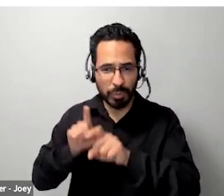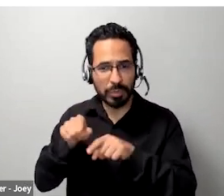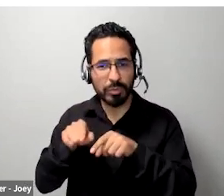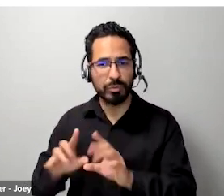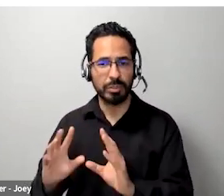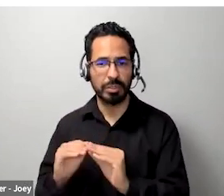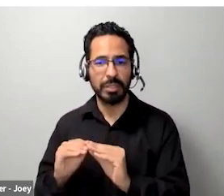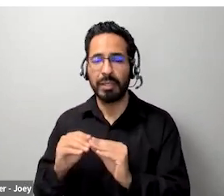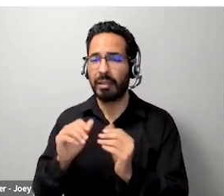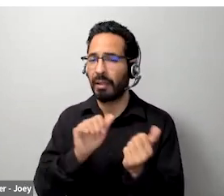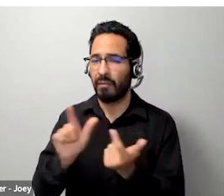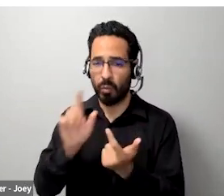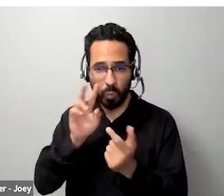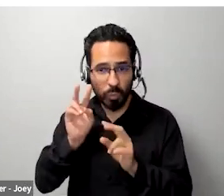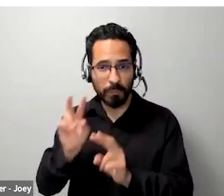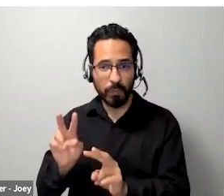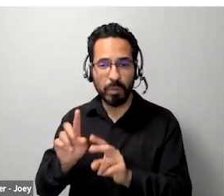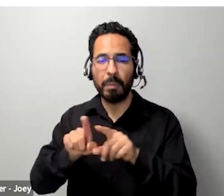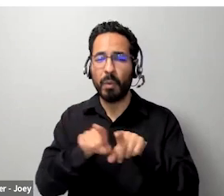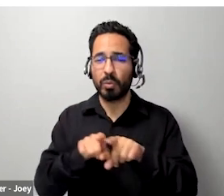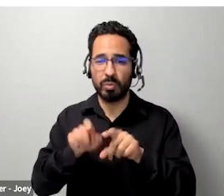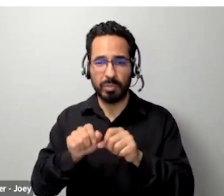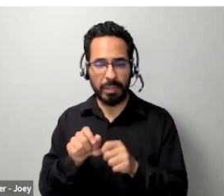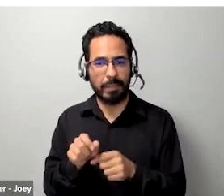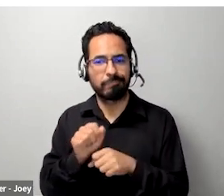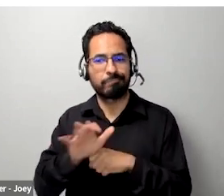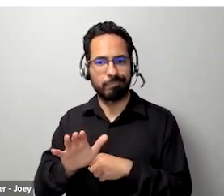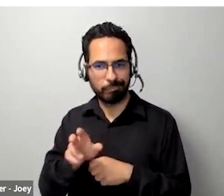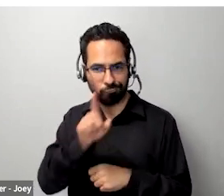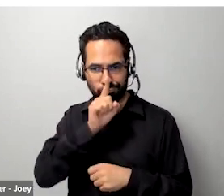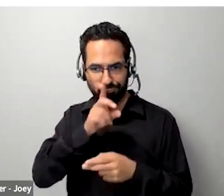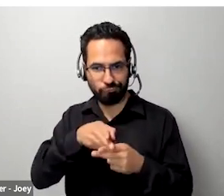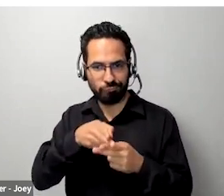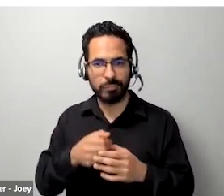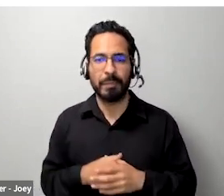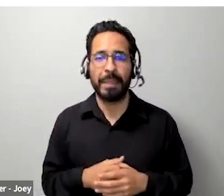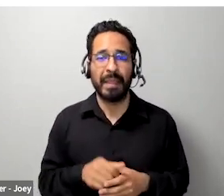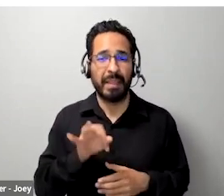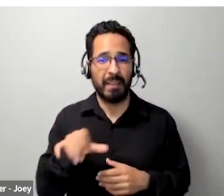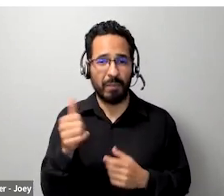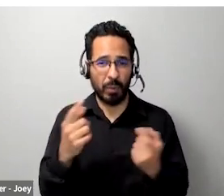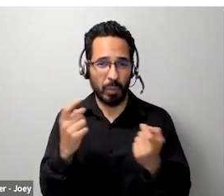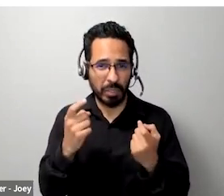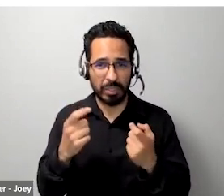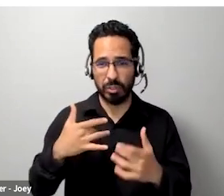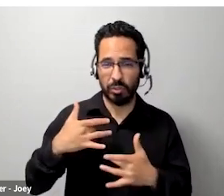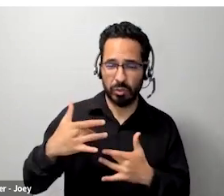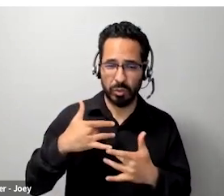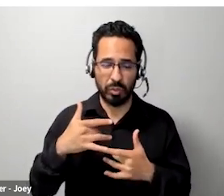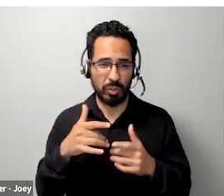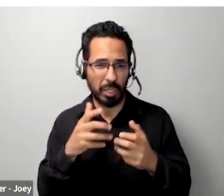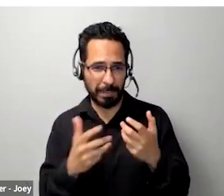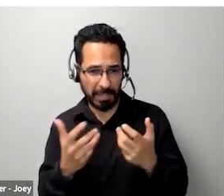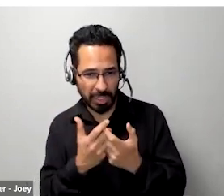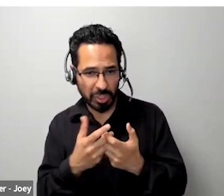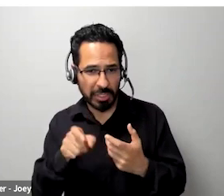will be able to view those questions, but you can also submit them anonymously. If you have any other questions, concerns, or accommodation needs